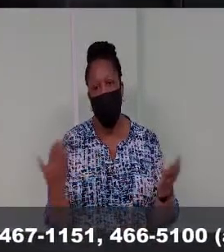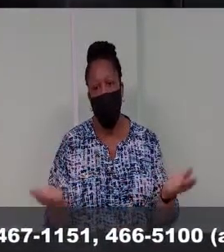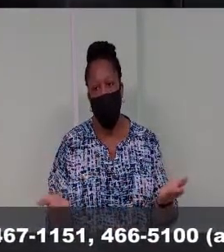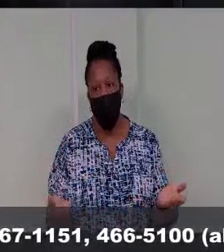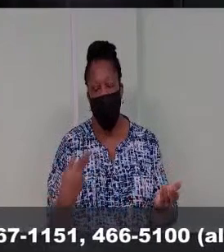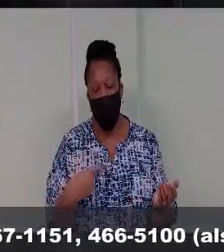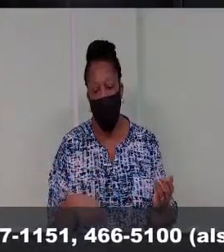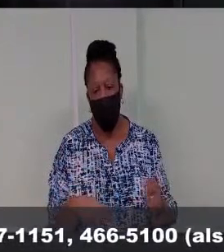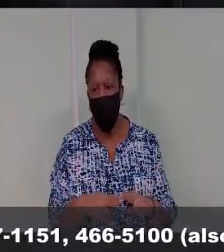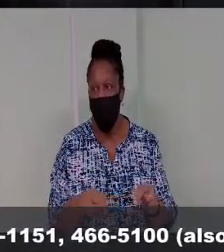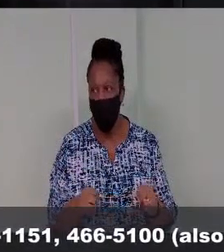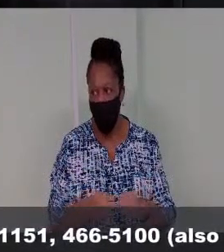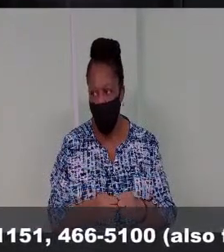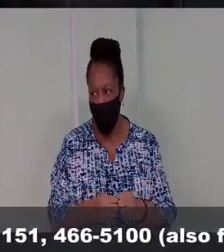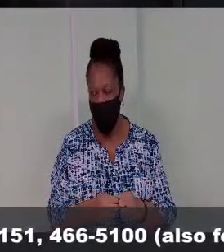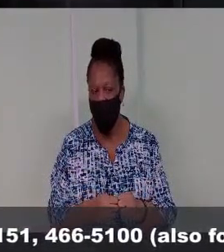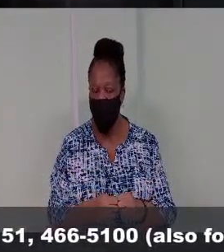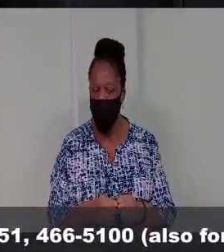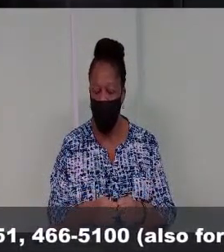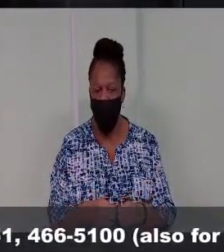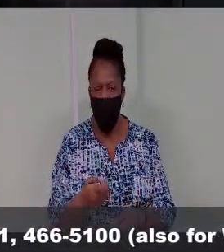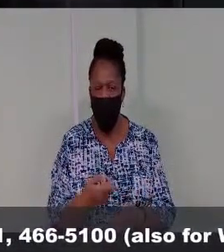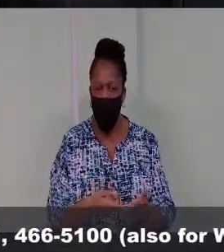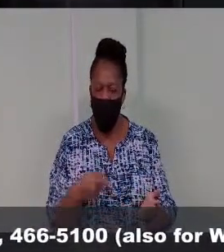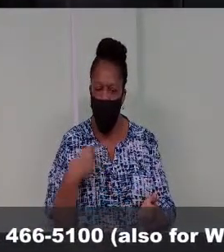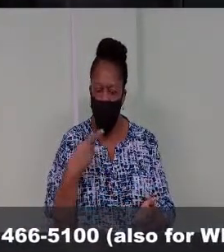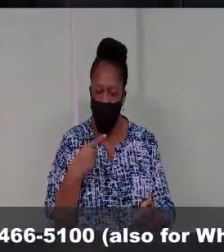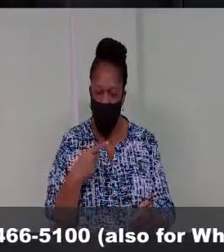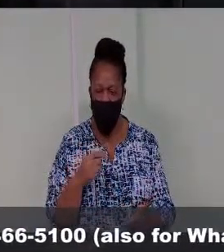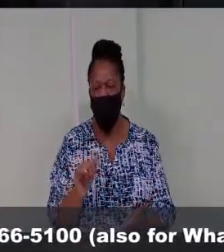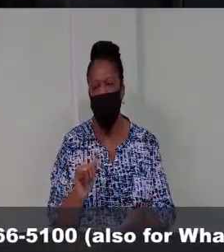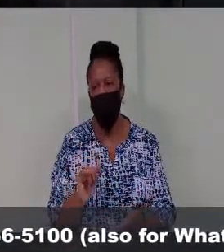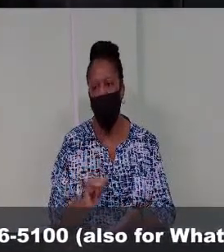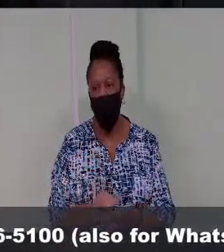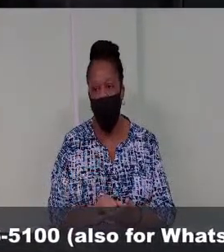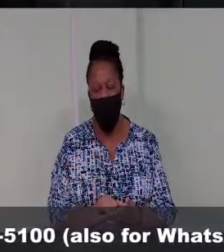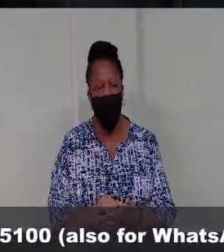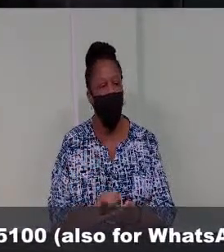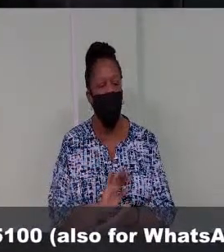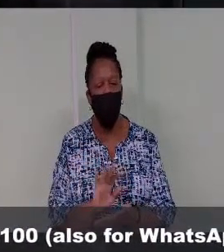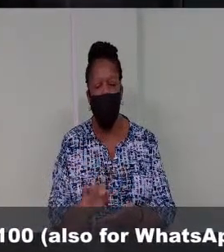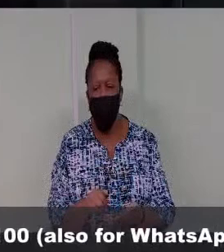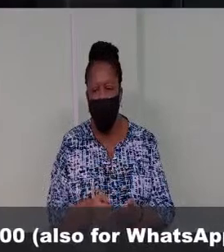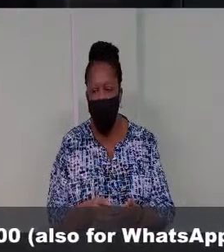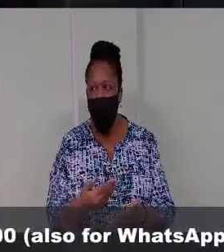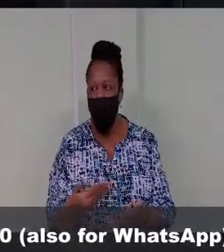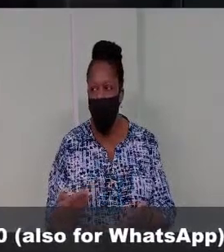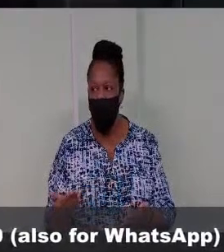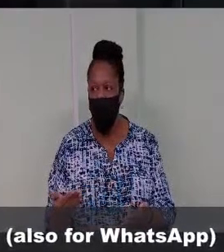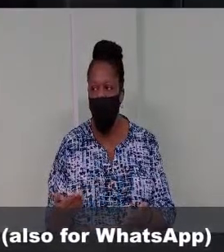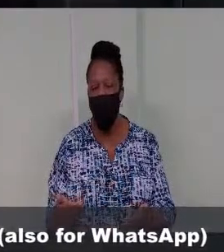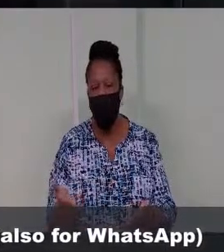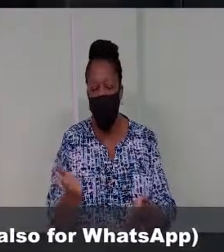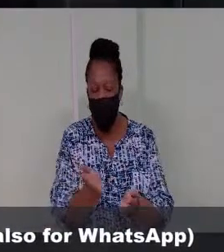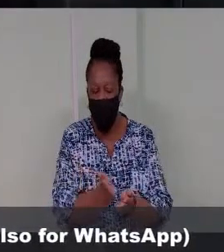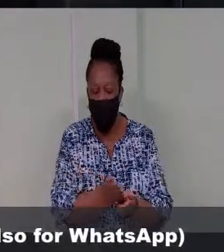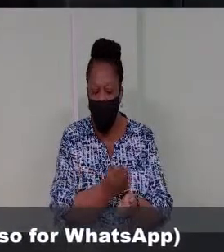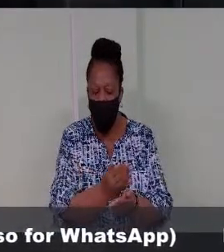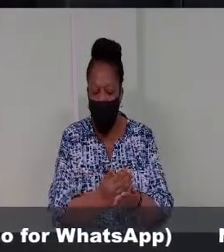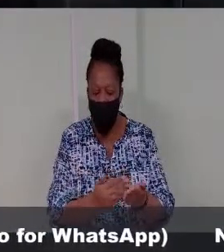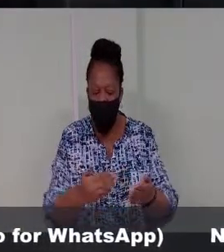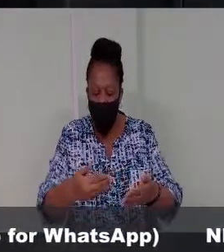The main provisions of the COVID-19 regulations, which we are all quite familiar with, will form part of this new